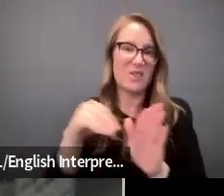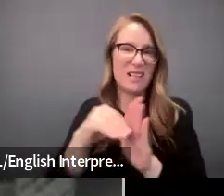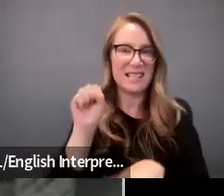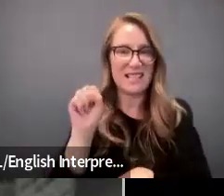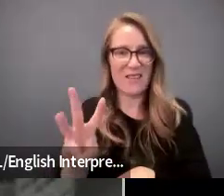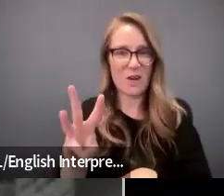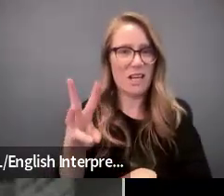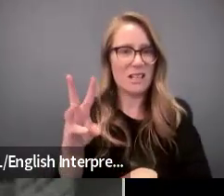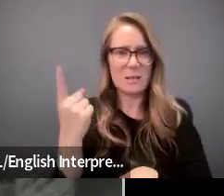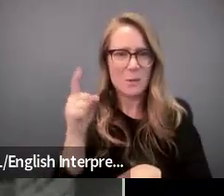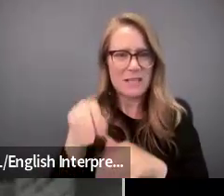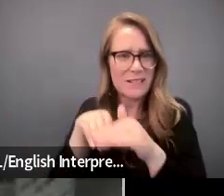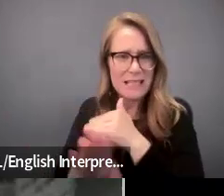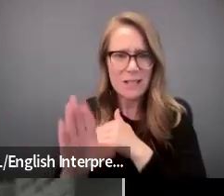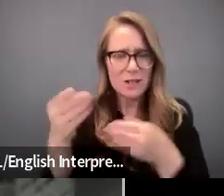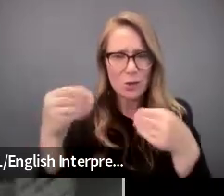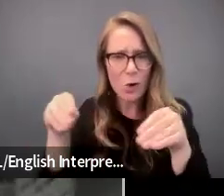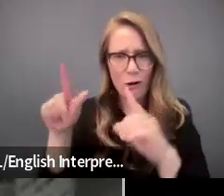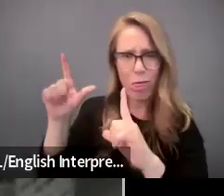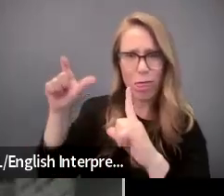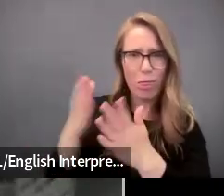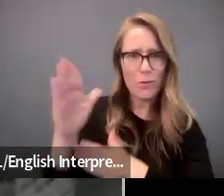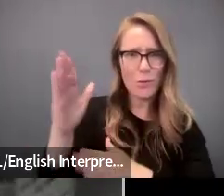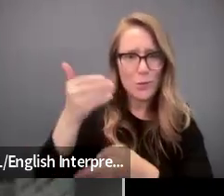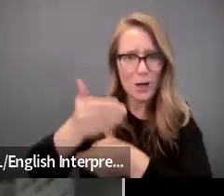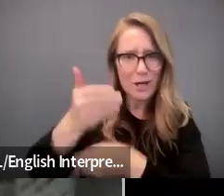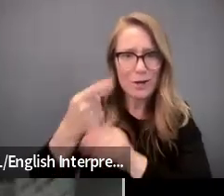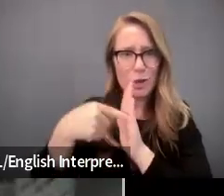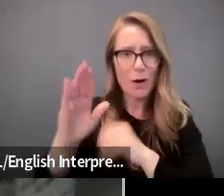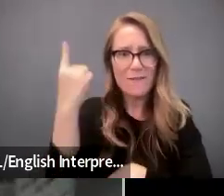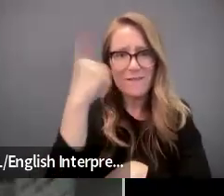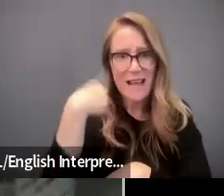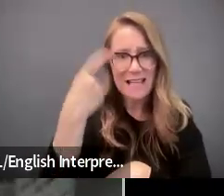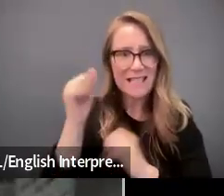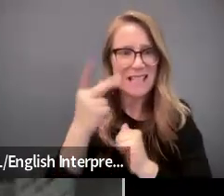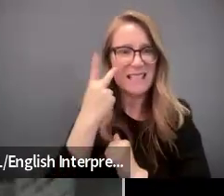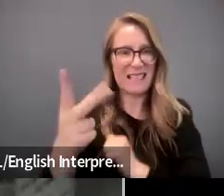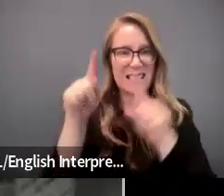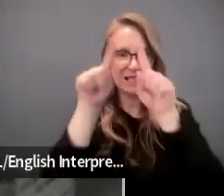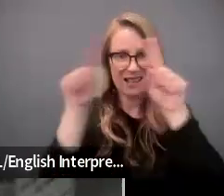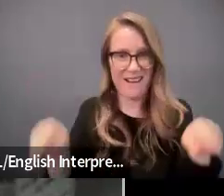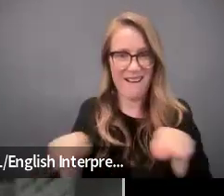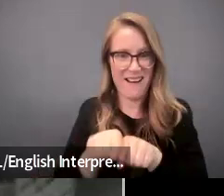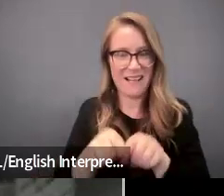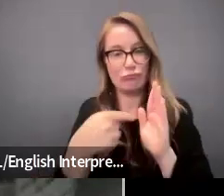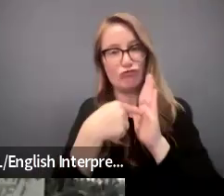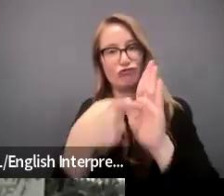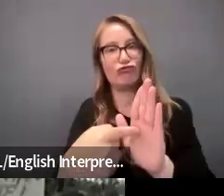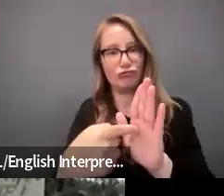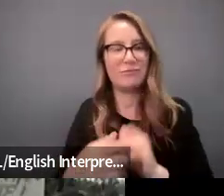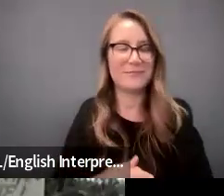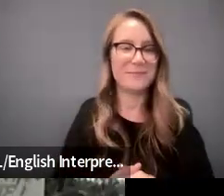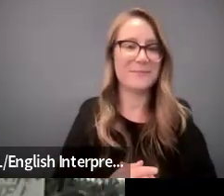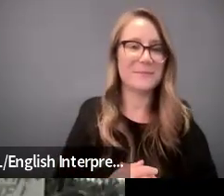somebody must have gone inside the store and taken a picture of her through the window of her face and to be able to see what the sign said.